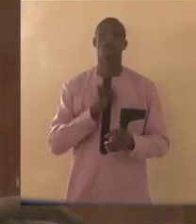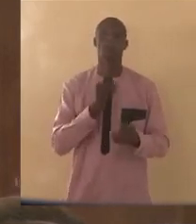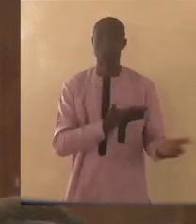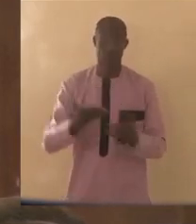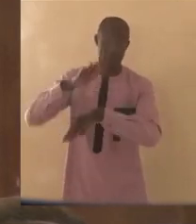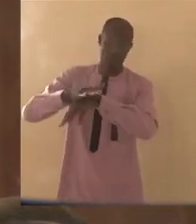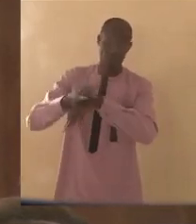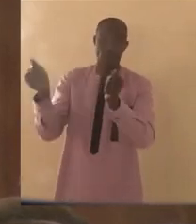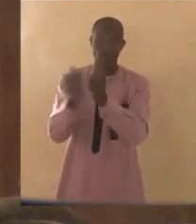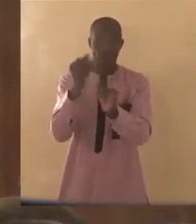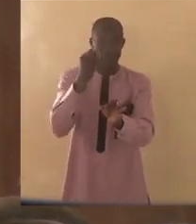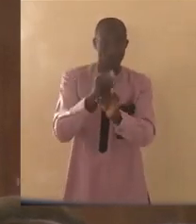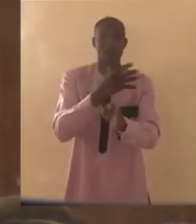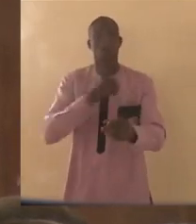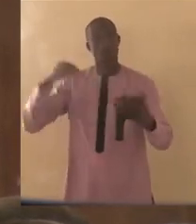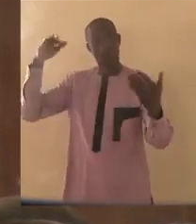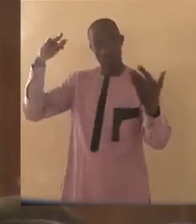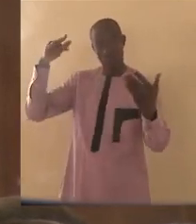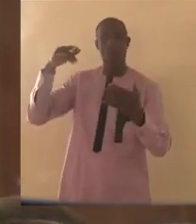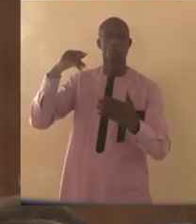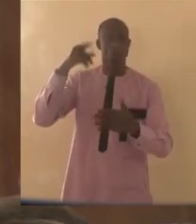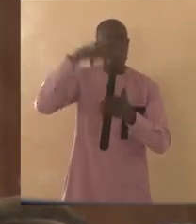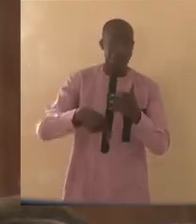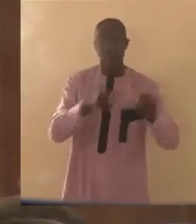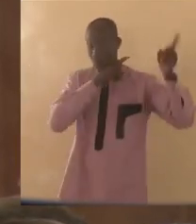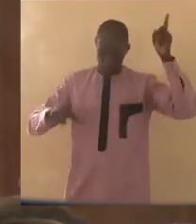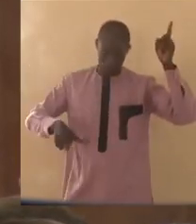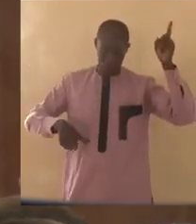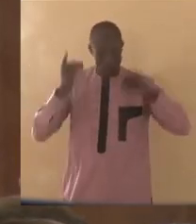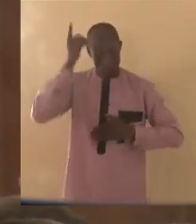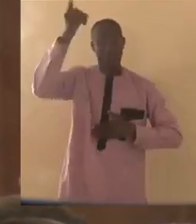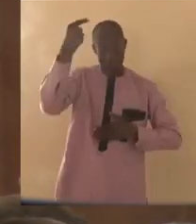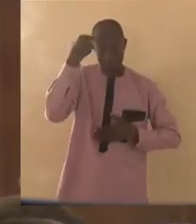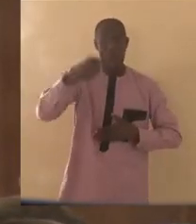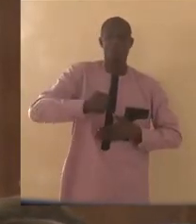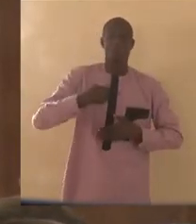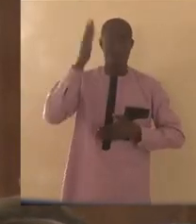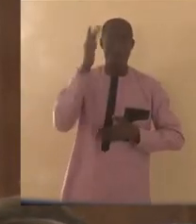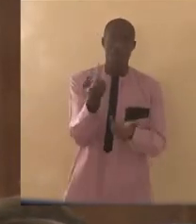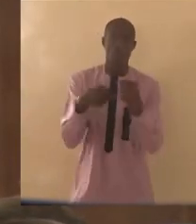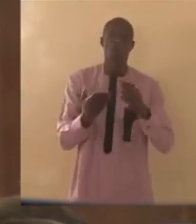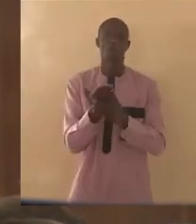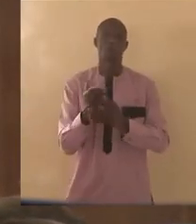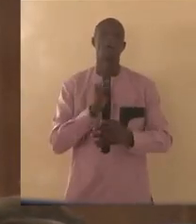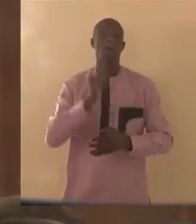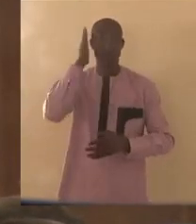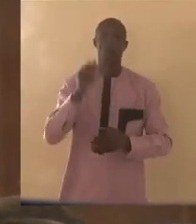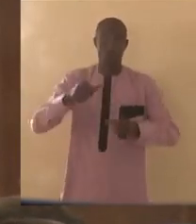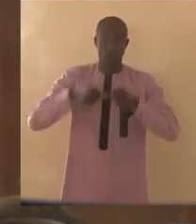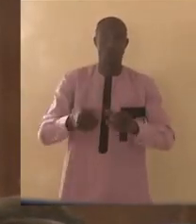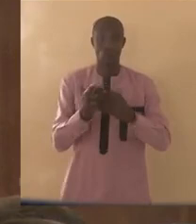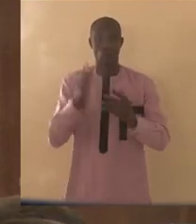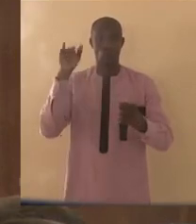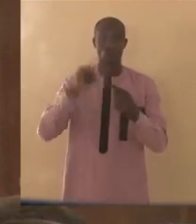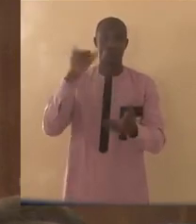carry on with faith and hope that whatever the Lord has destined for me will come through. And I will stay true to that